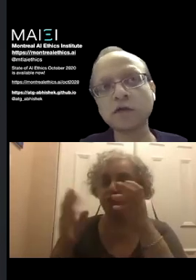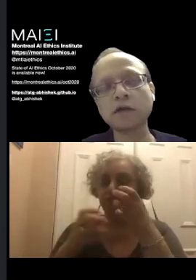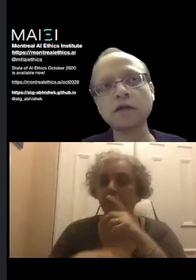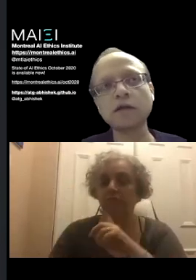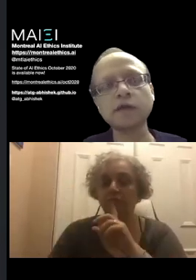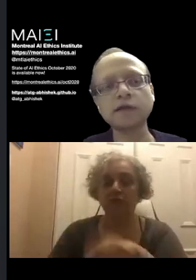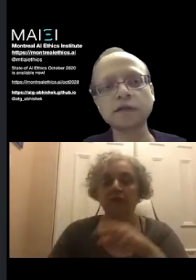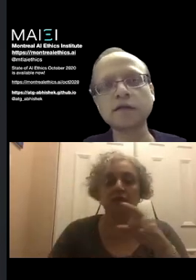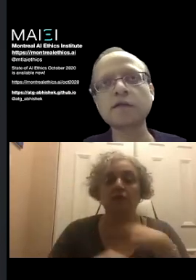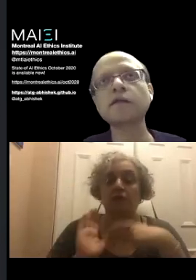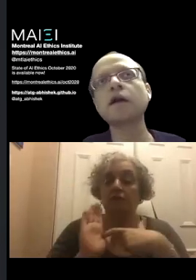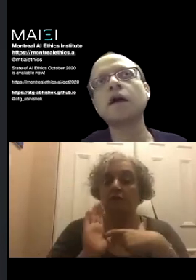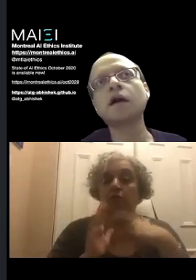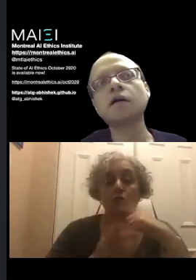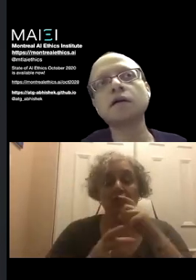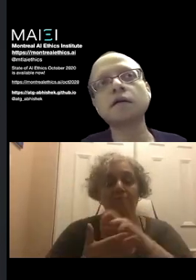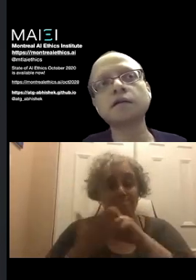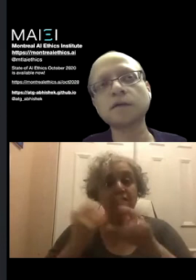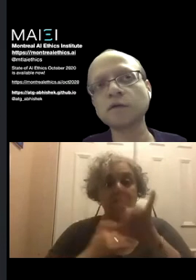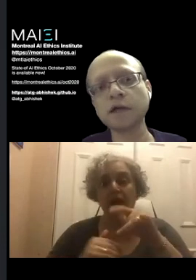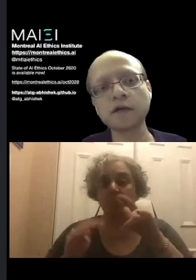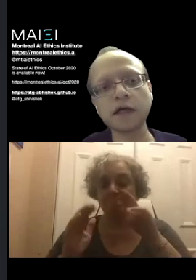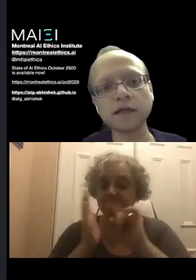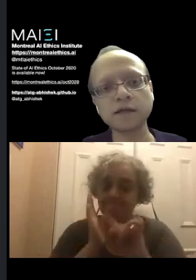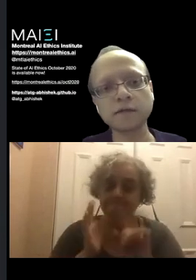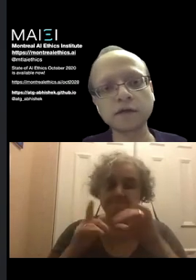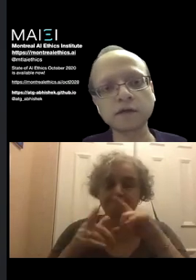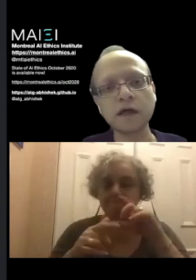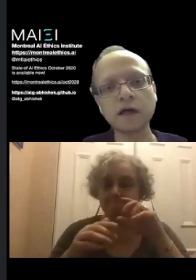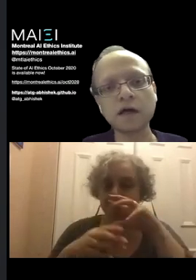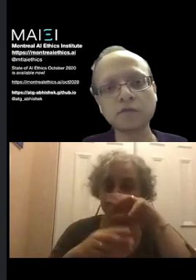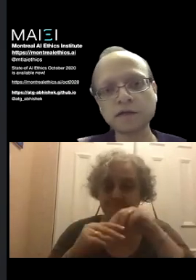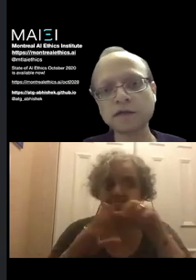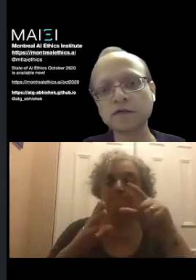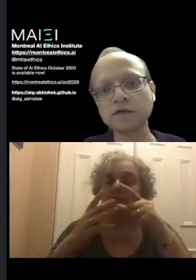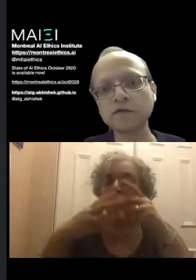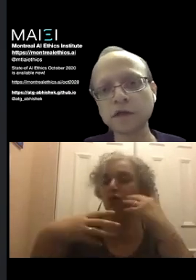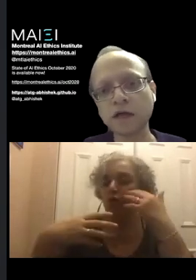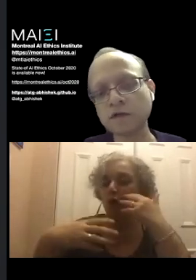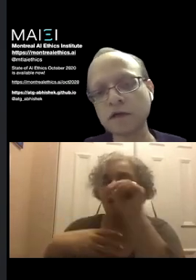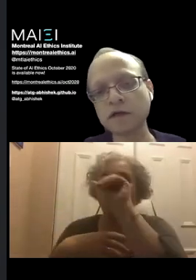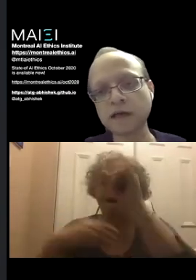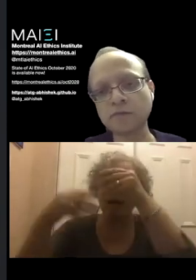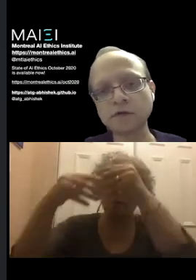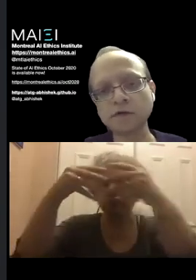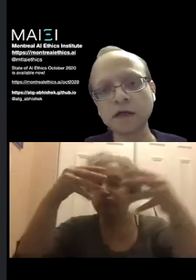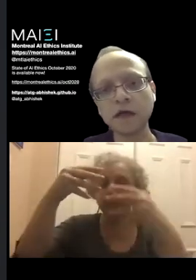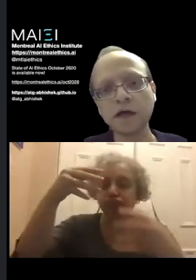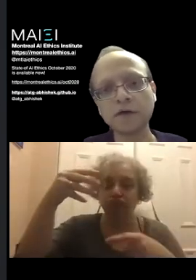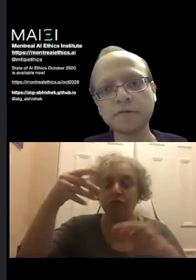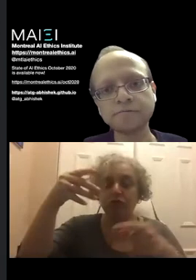You know, I'm particularly invested in this subdomain of AI ethics because robustness to adversarial